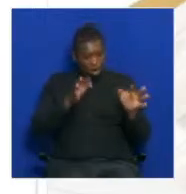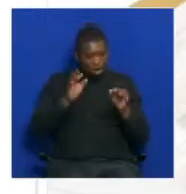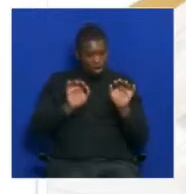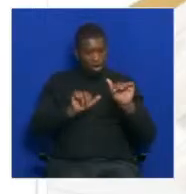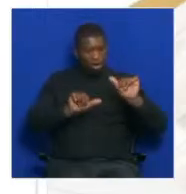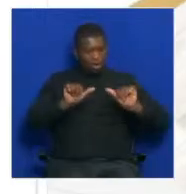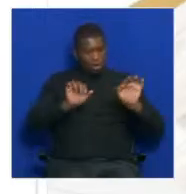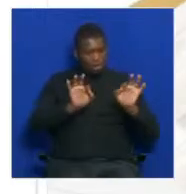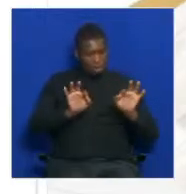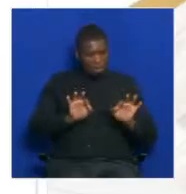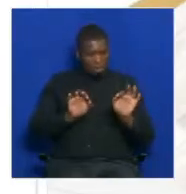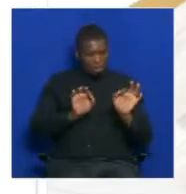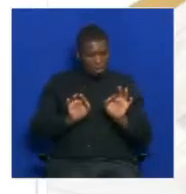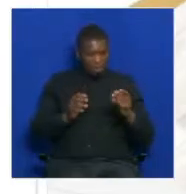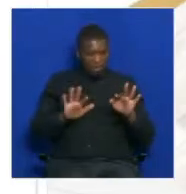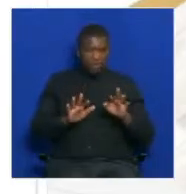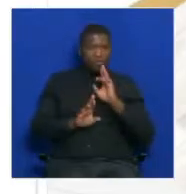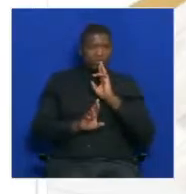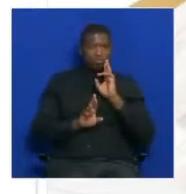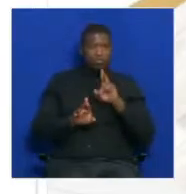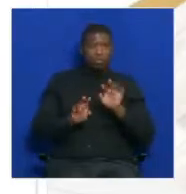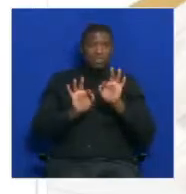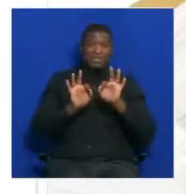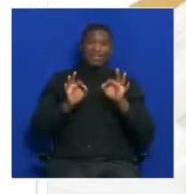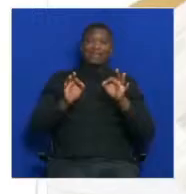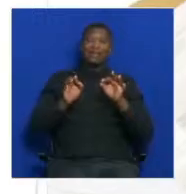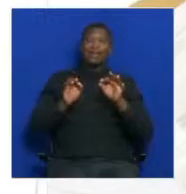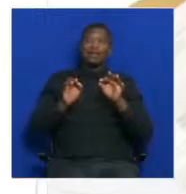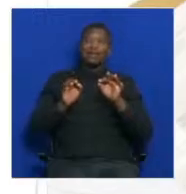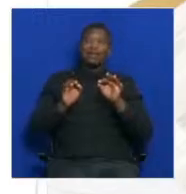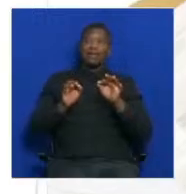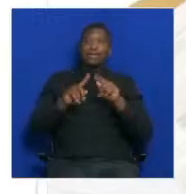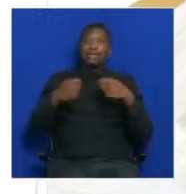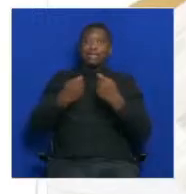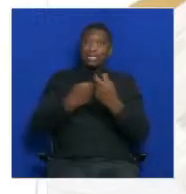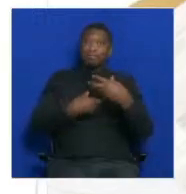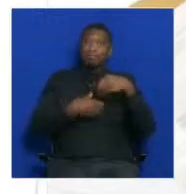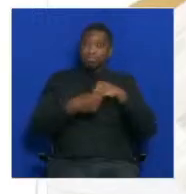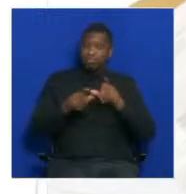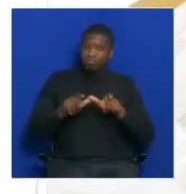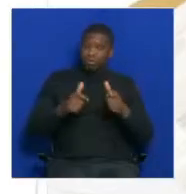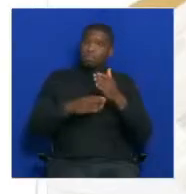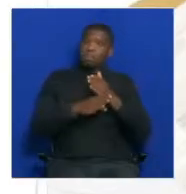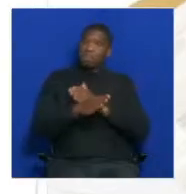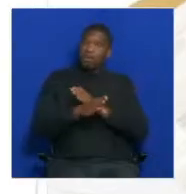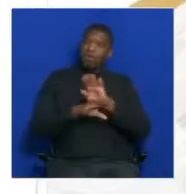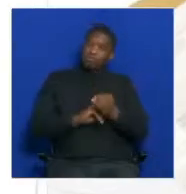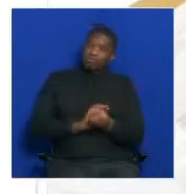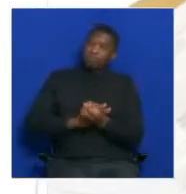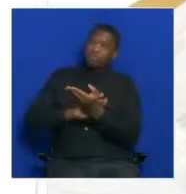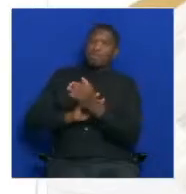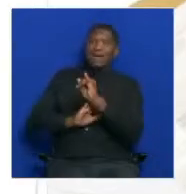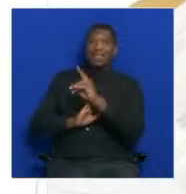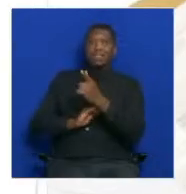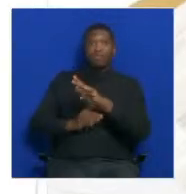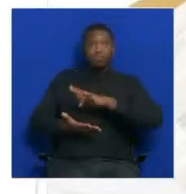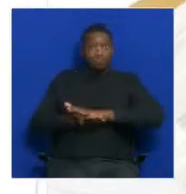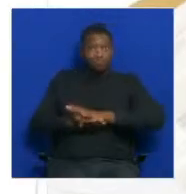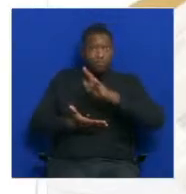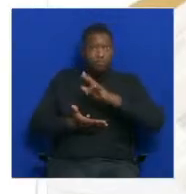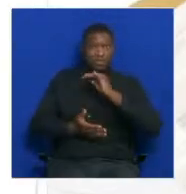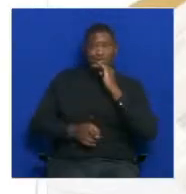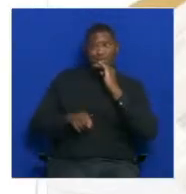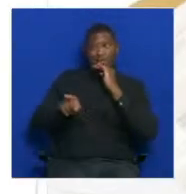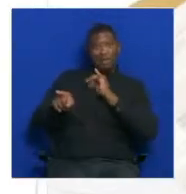and recommended by a team and a committee before it reaches the ID for authorization, the ID decision